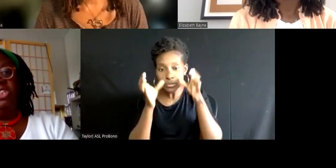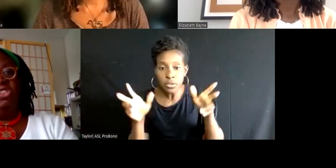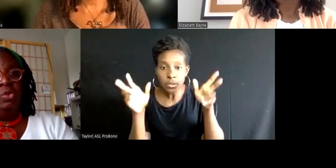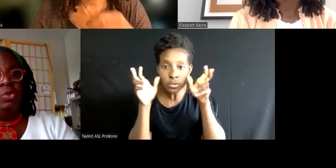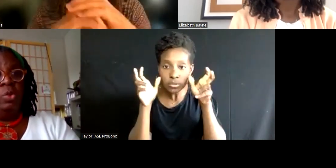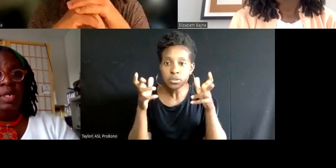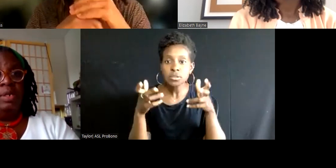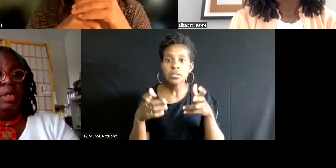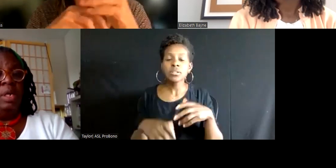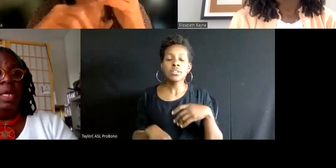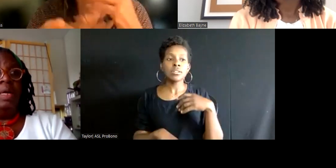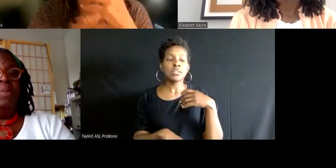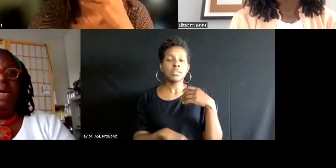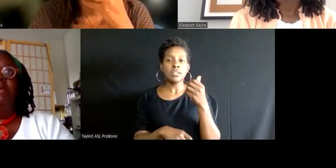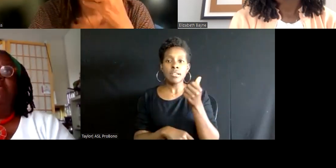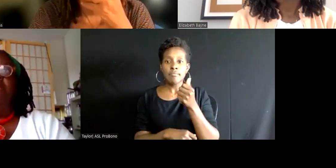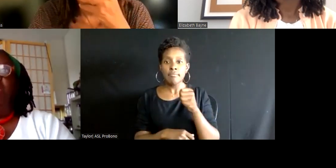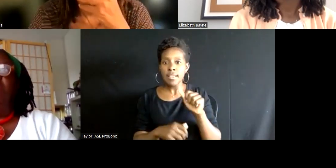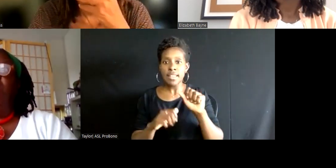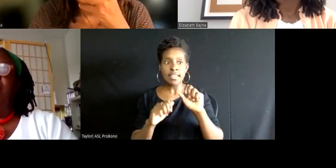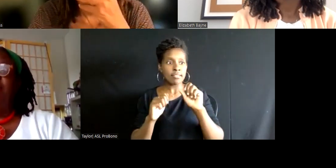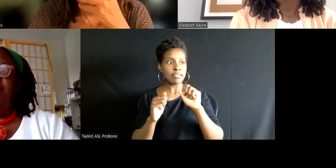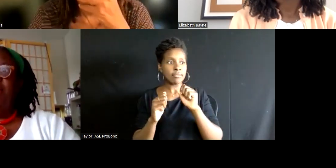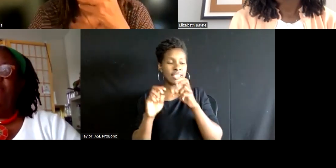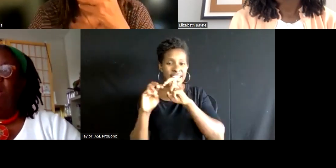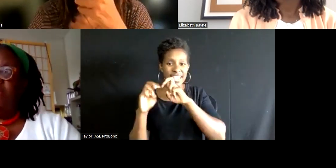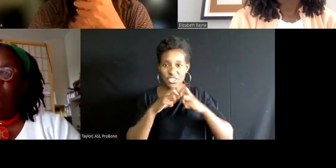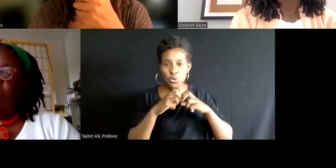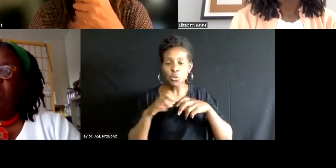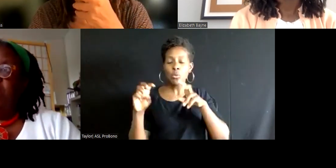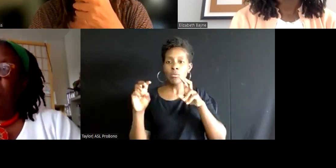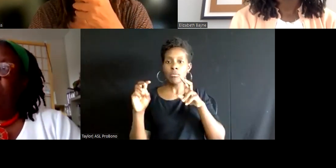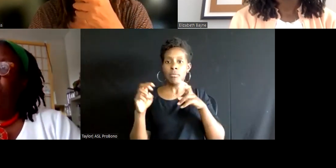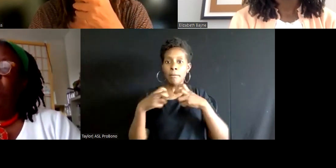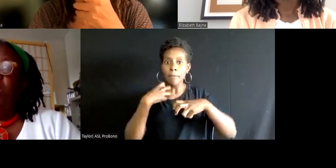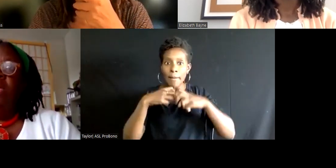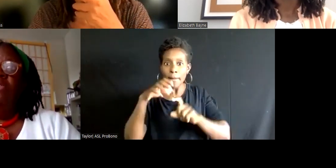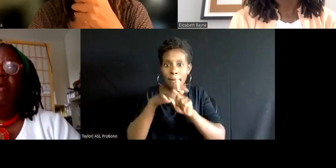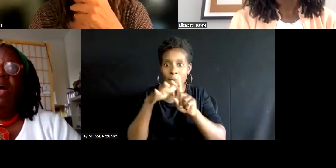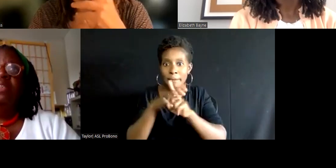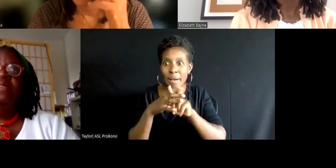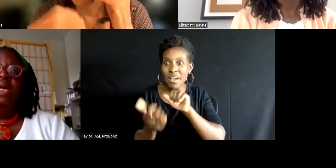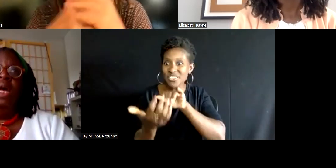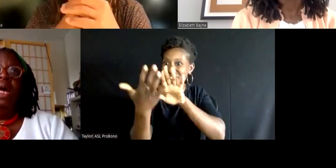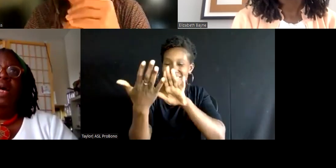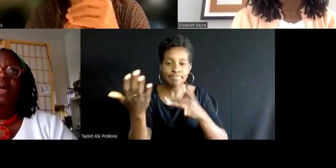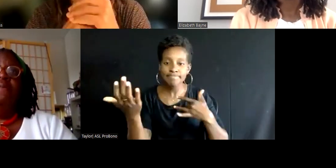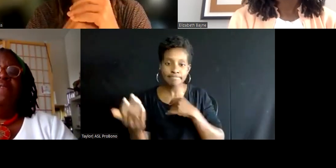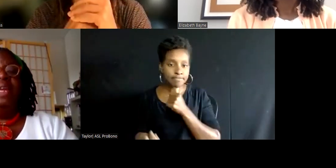with every issue or problem. So, and I say this also because if we look